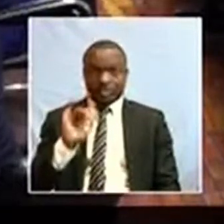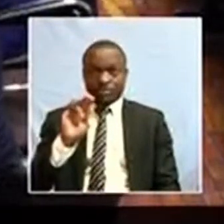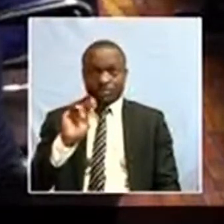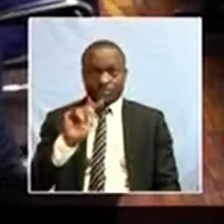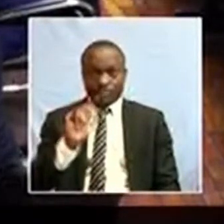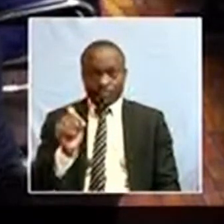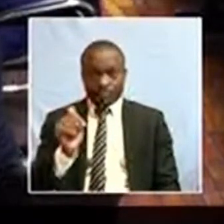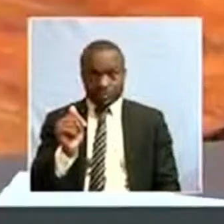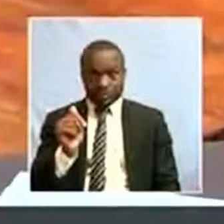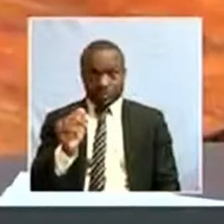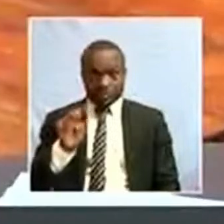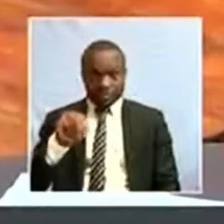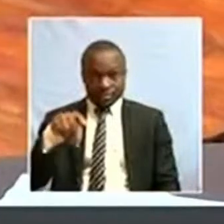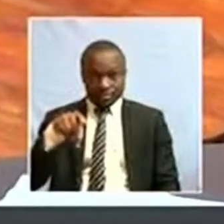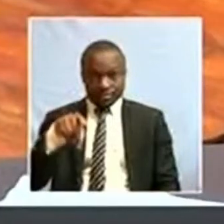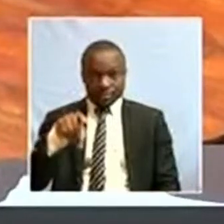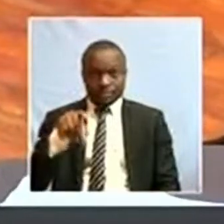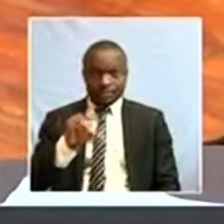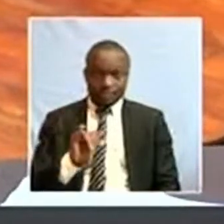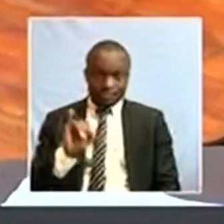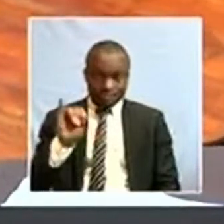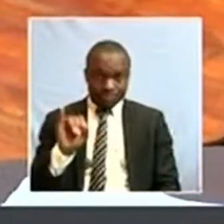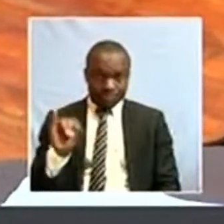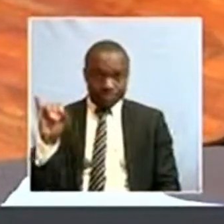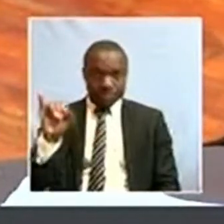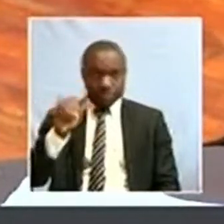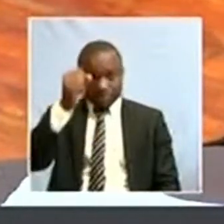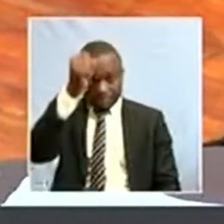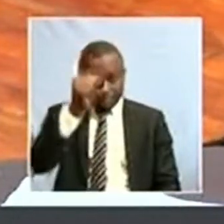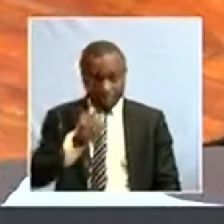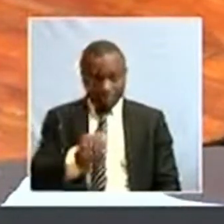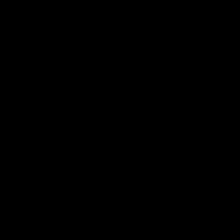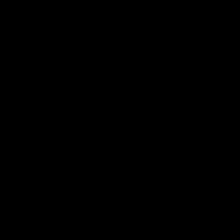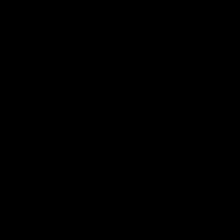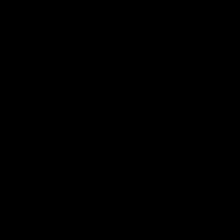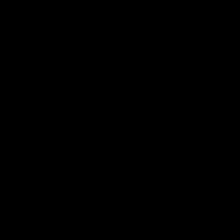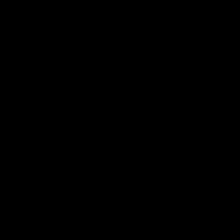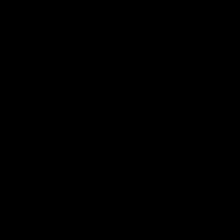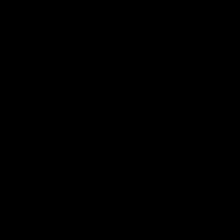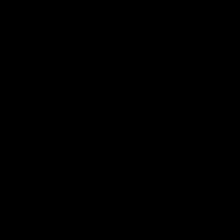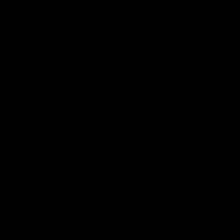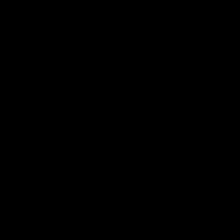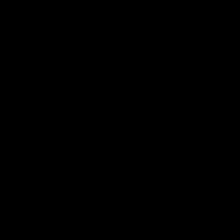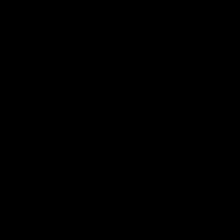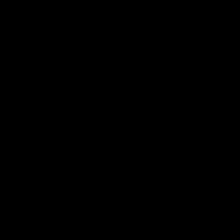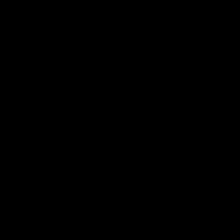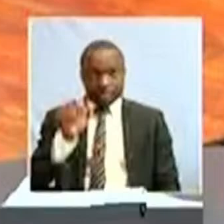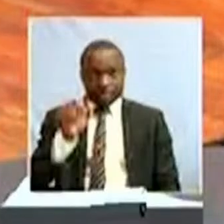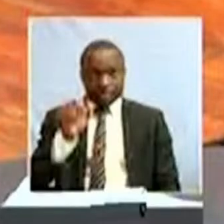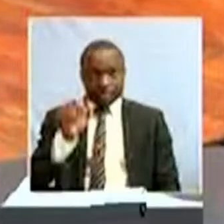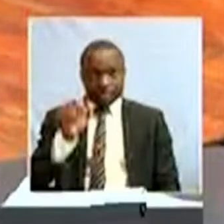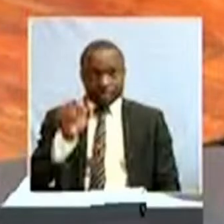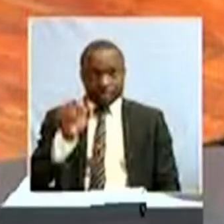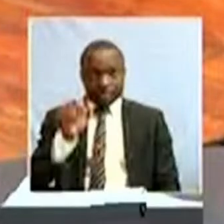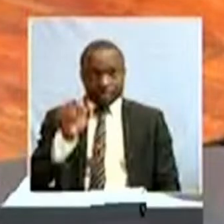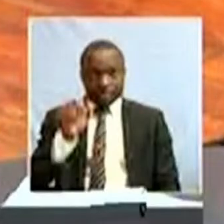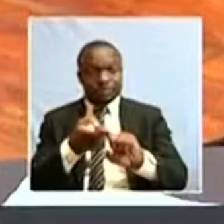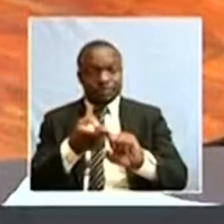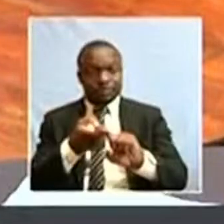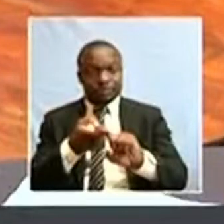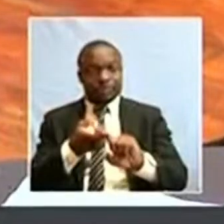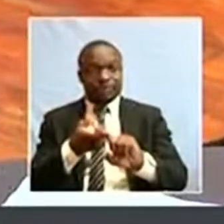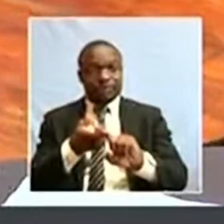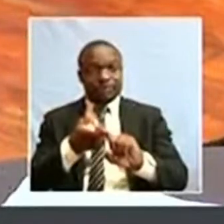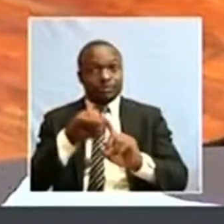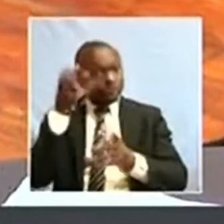of Parliament for Itezitezi constituency in Southern Province and the chairperson of this committee. From